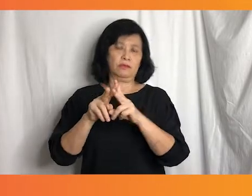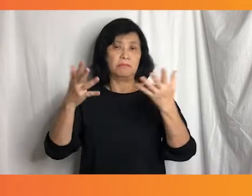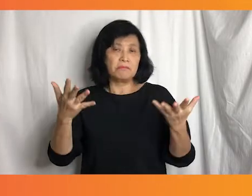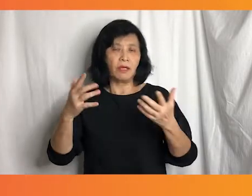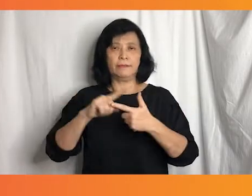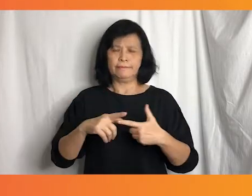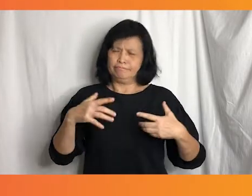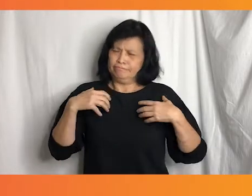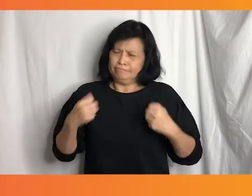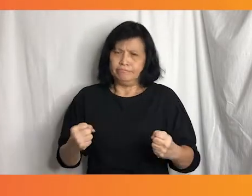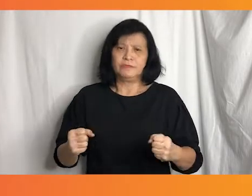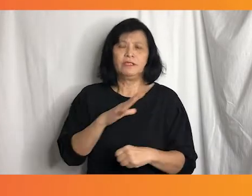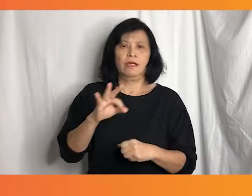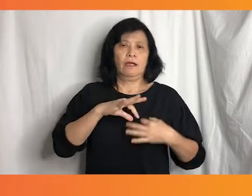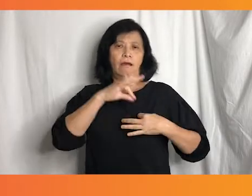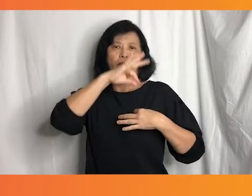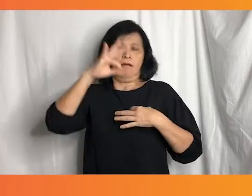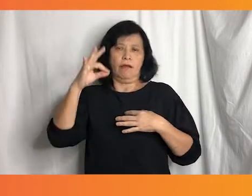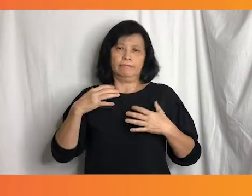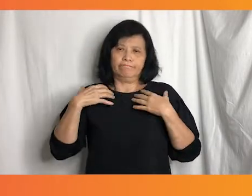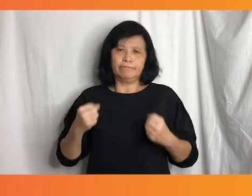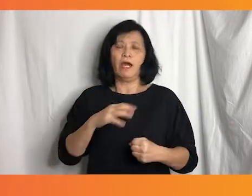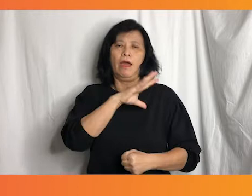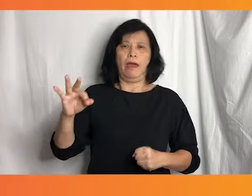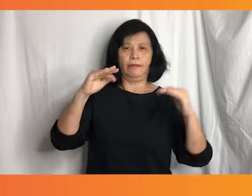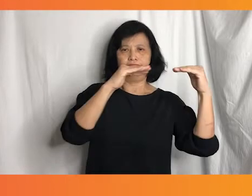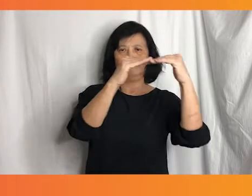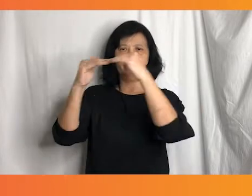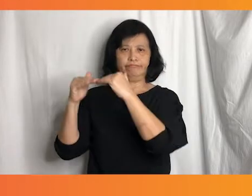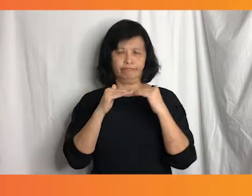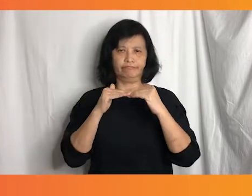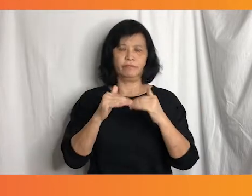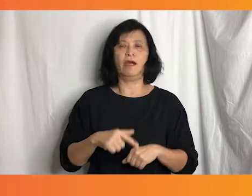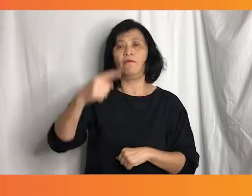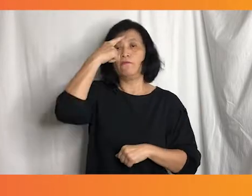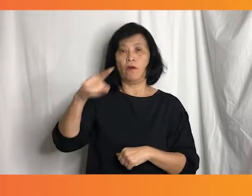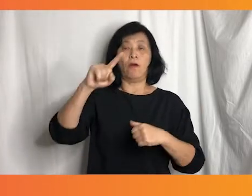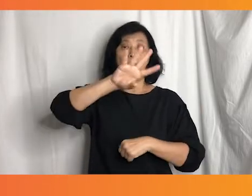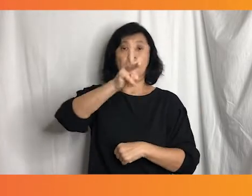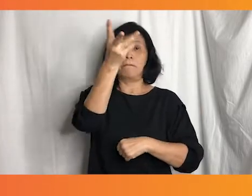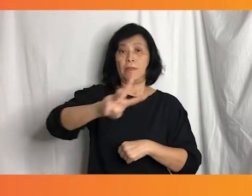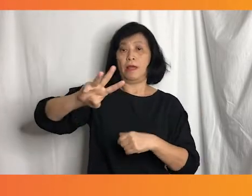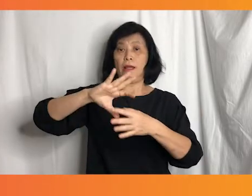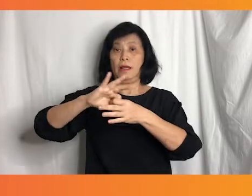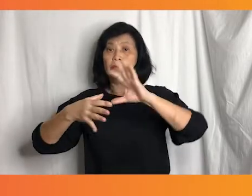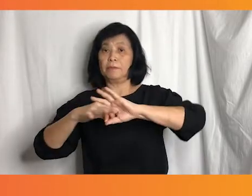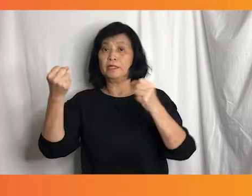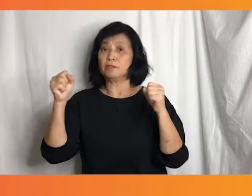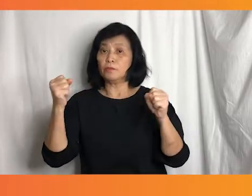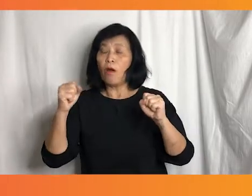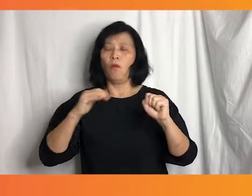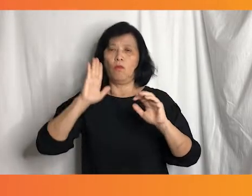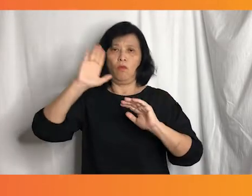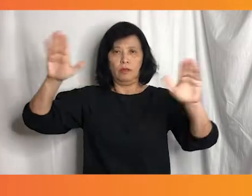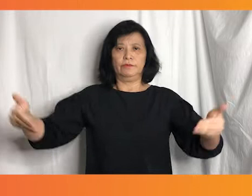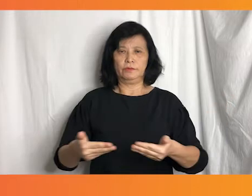namely determination, inspiration, courage, and equality. For Paralympic sports, students will be introduced some